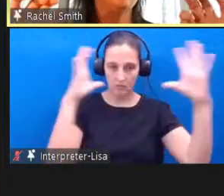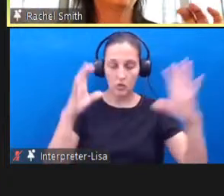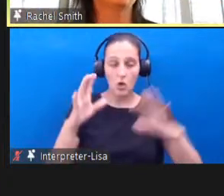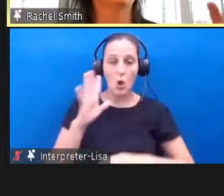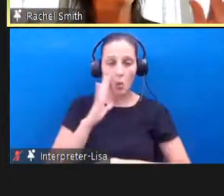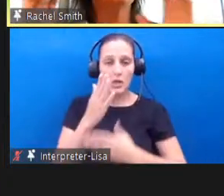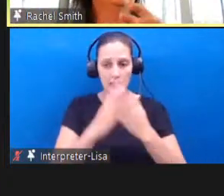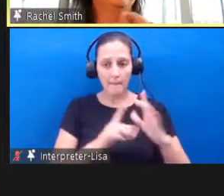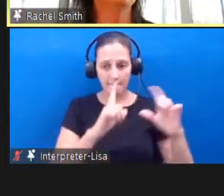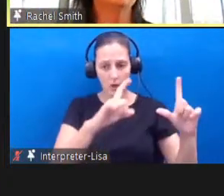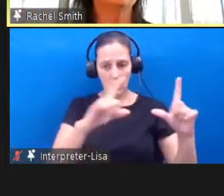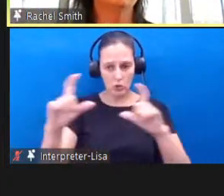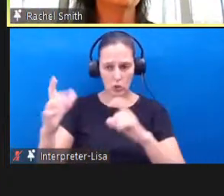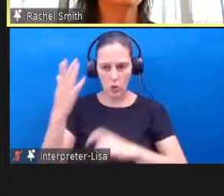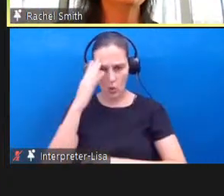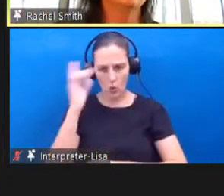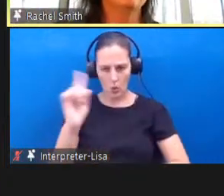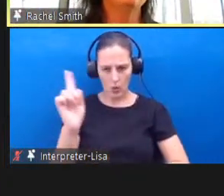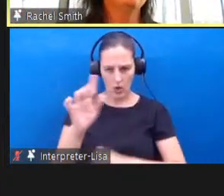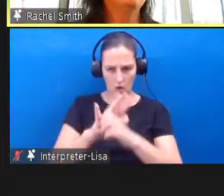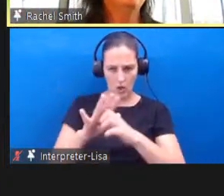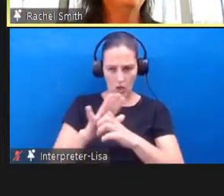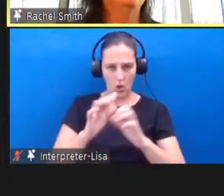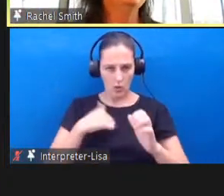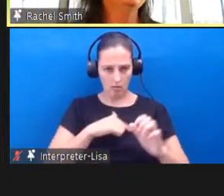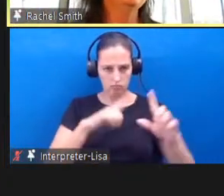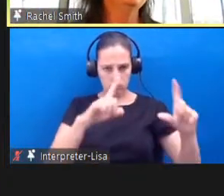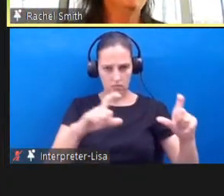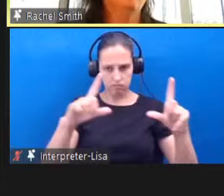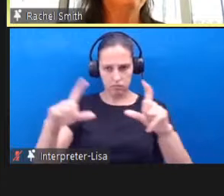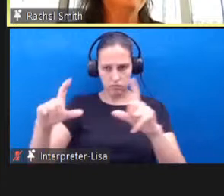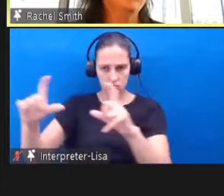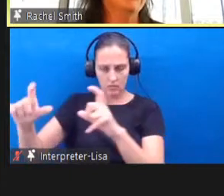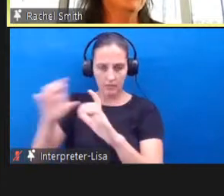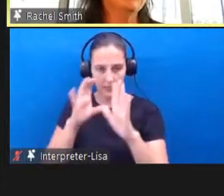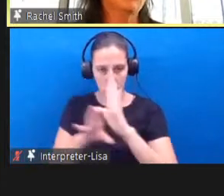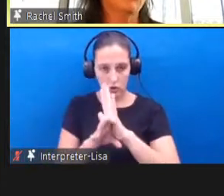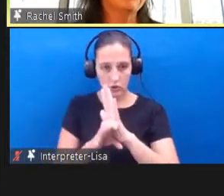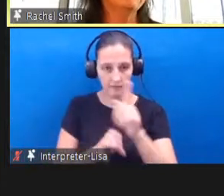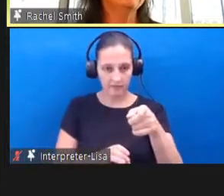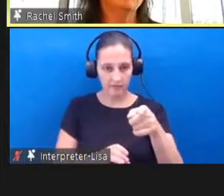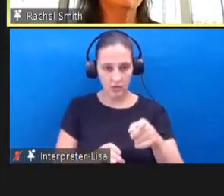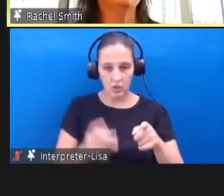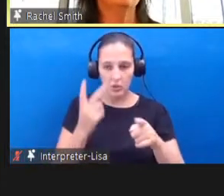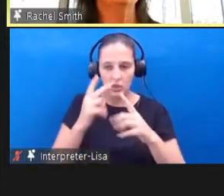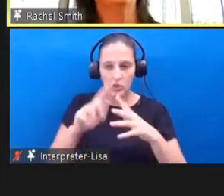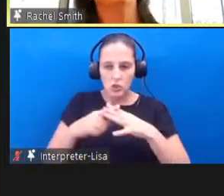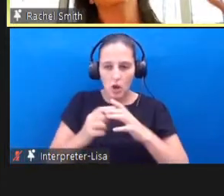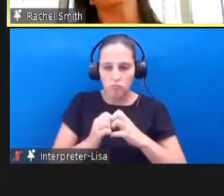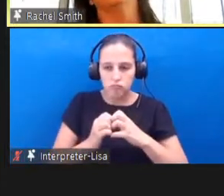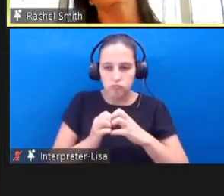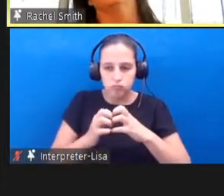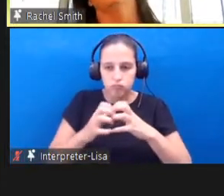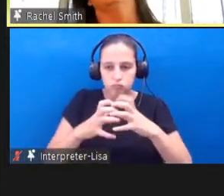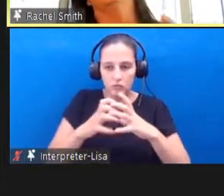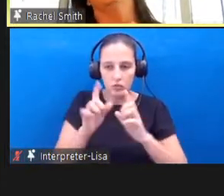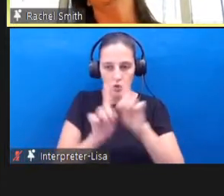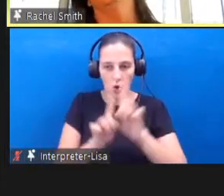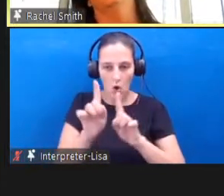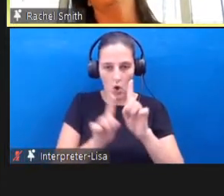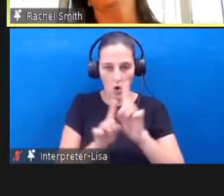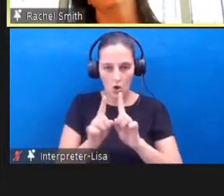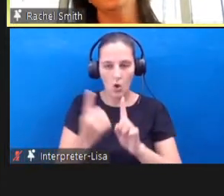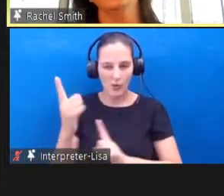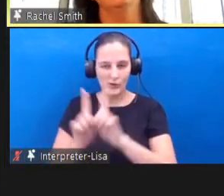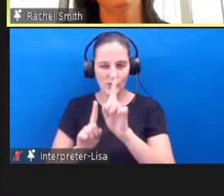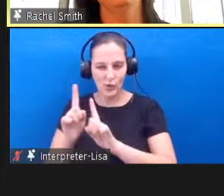pictures to know where we are. We can capture these pictures, and this is a forming star here. One of the stars that I'm studying,